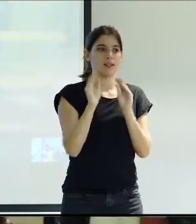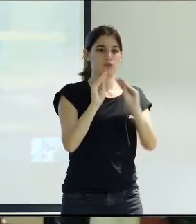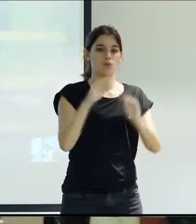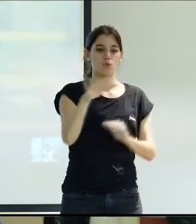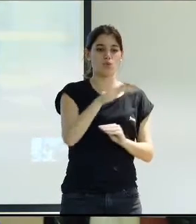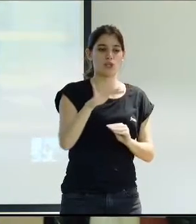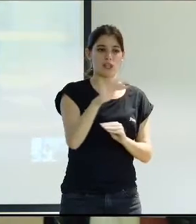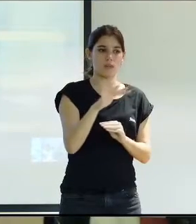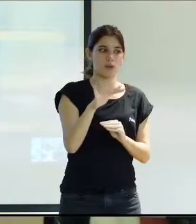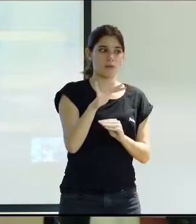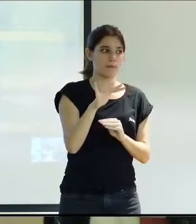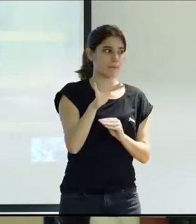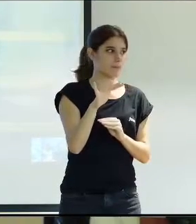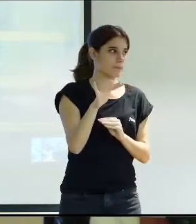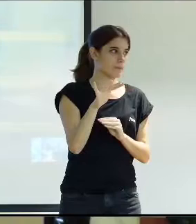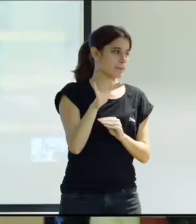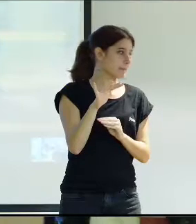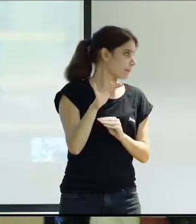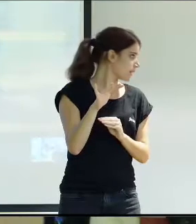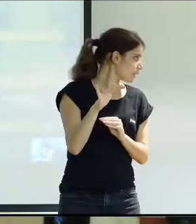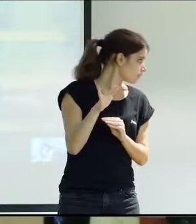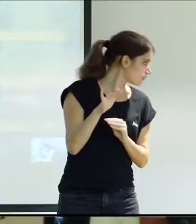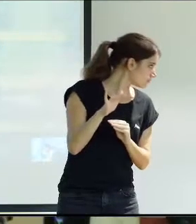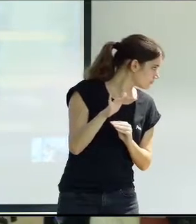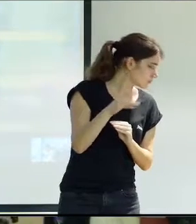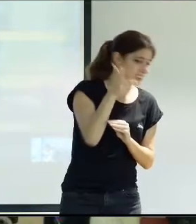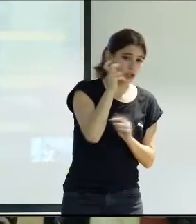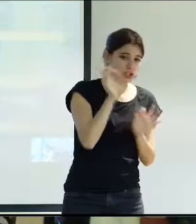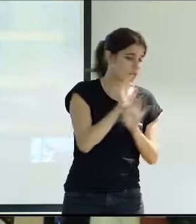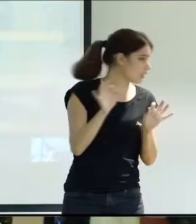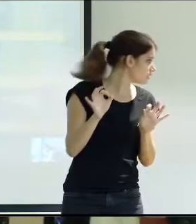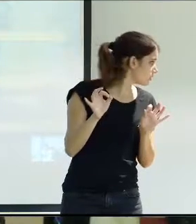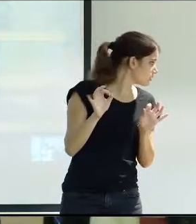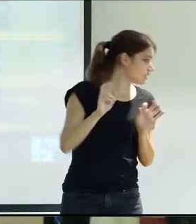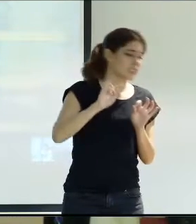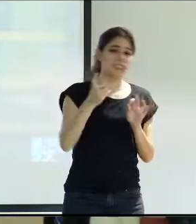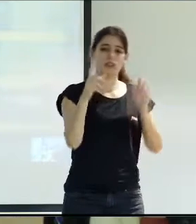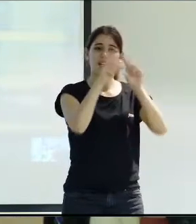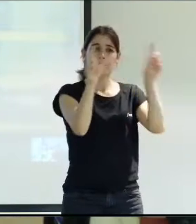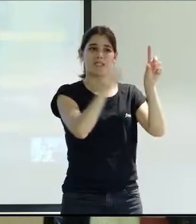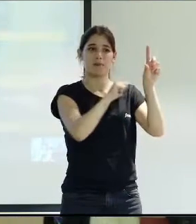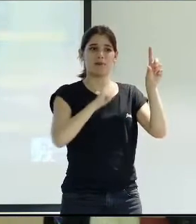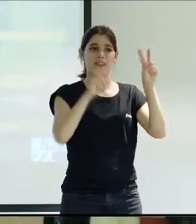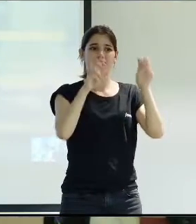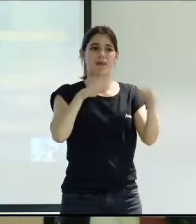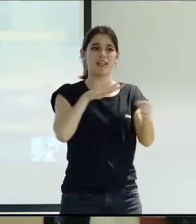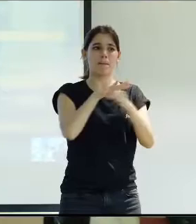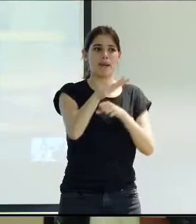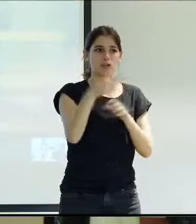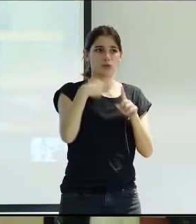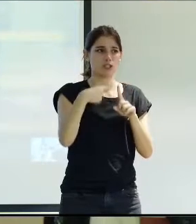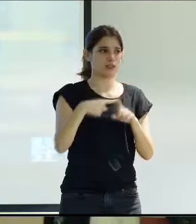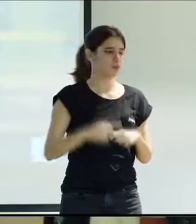and has worked in his own town and has worked on